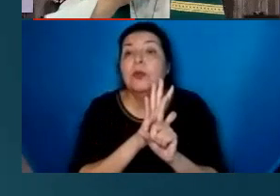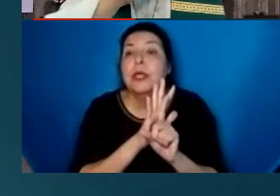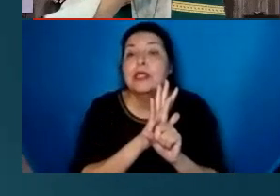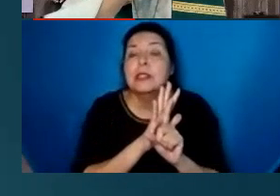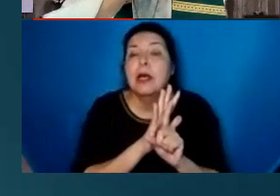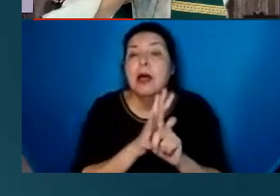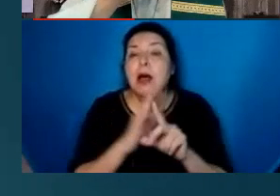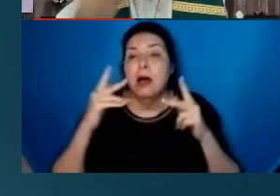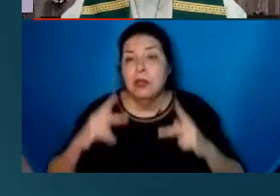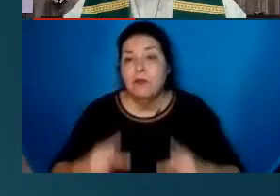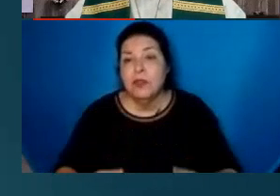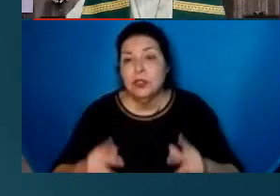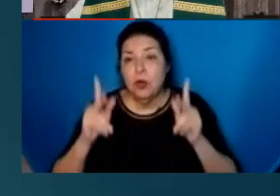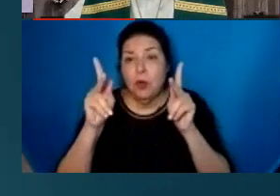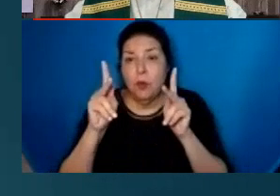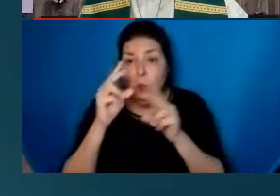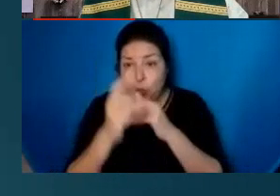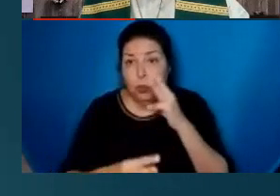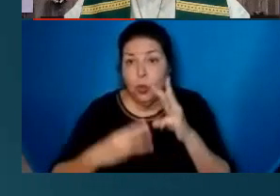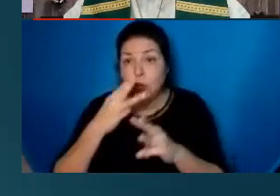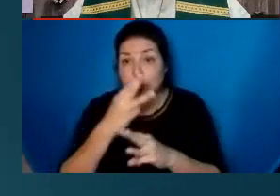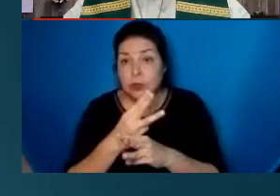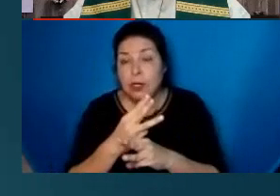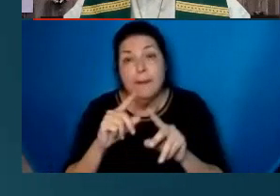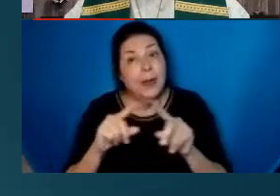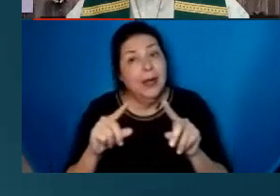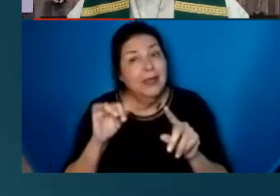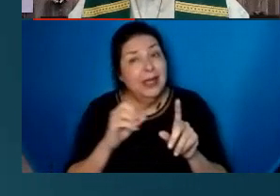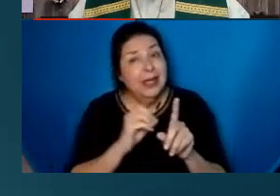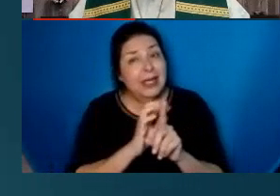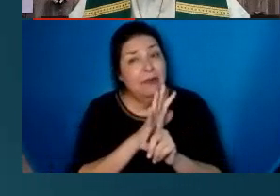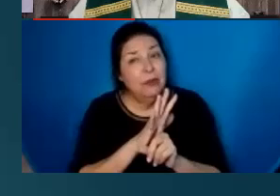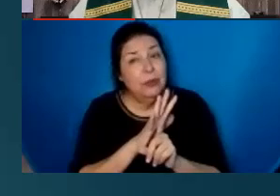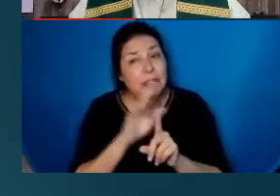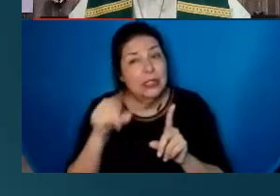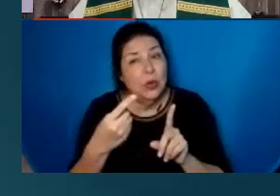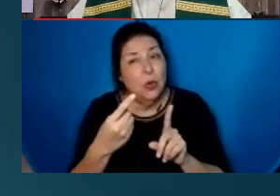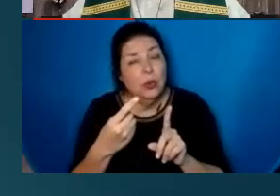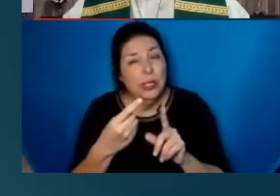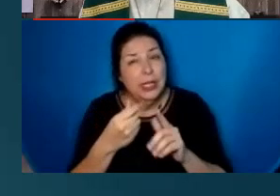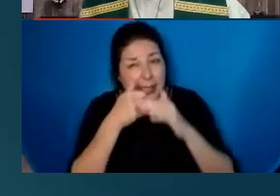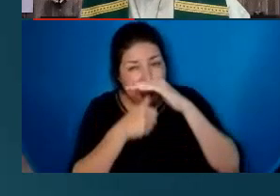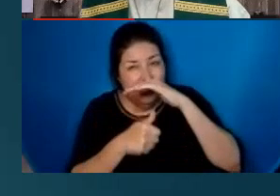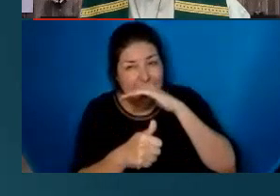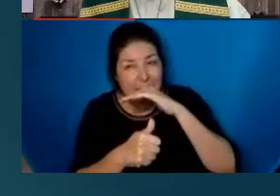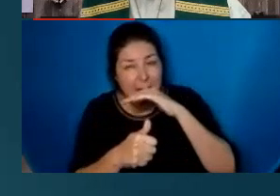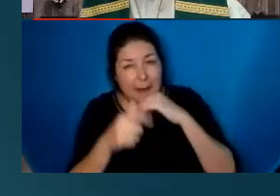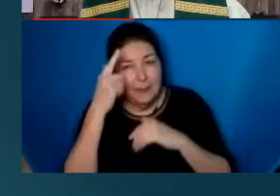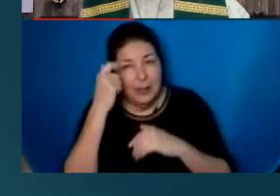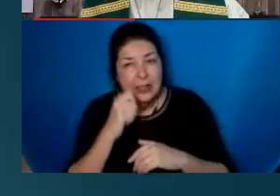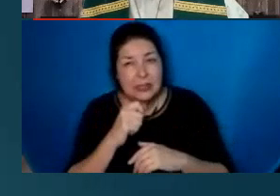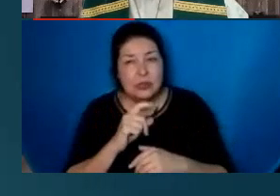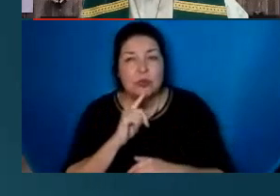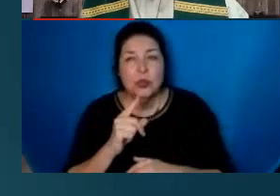on the physical world. But this influence is only a disguise, because they are not really